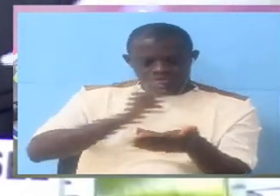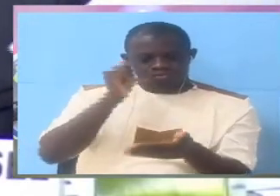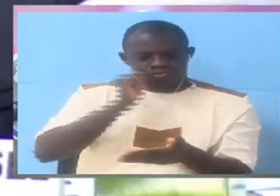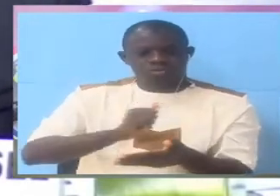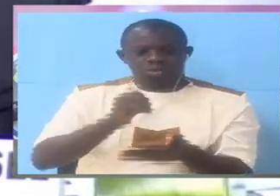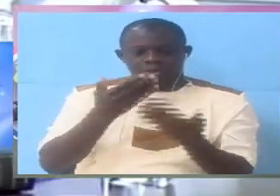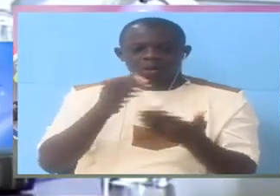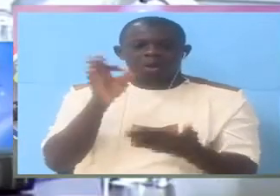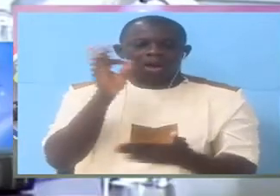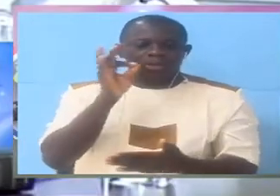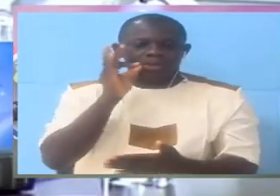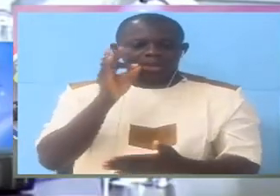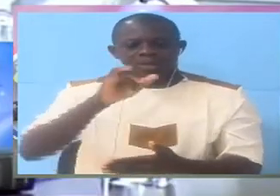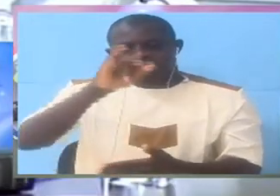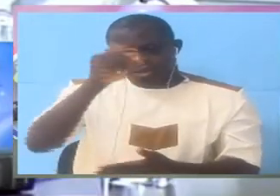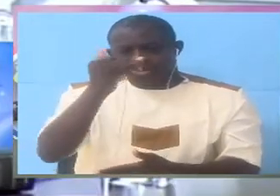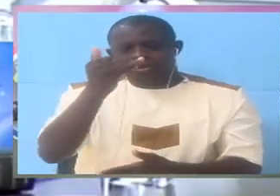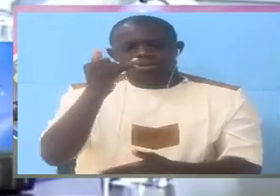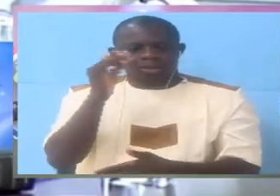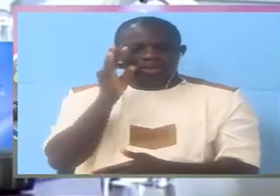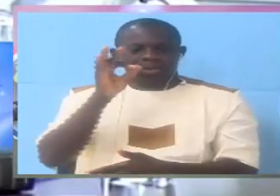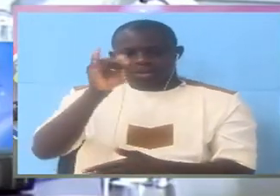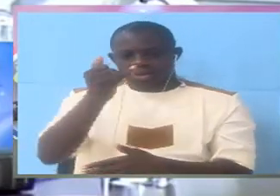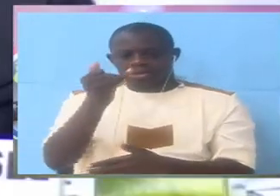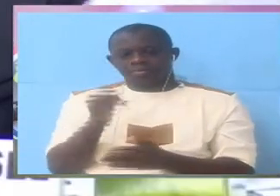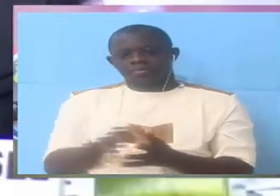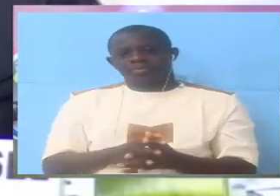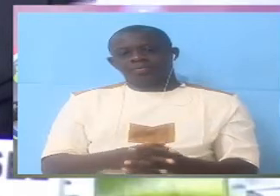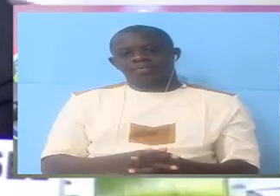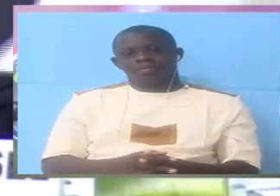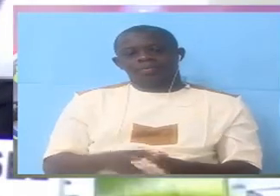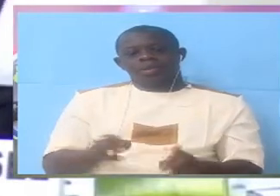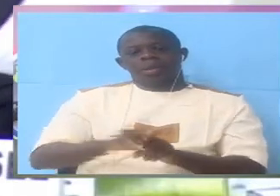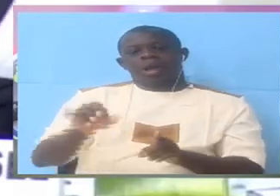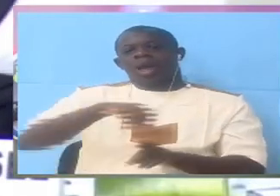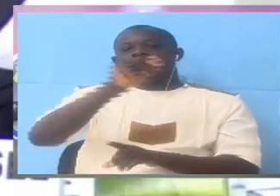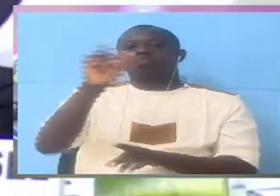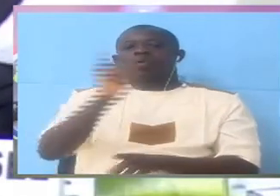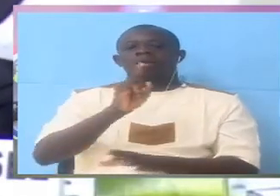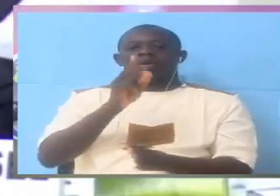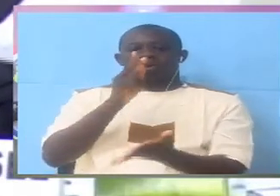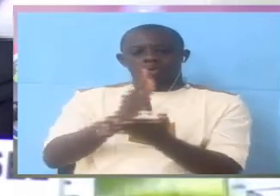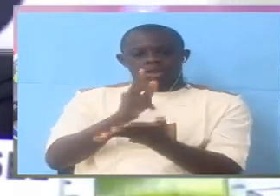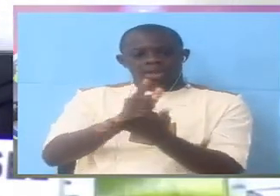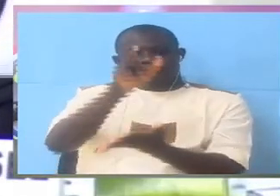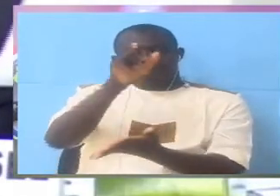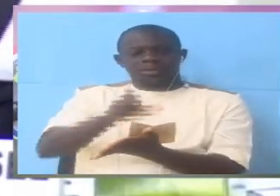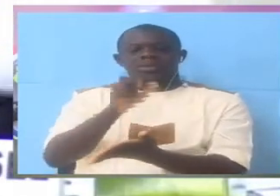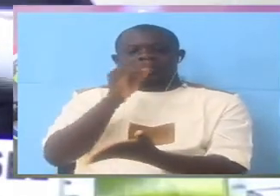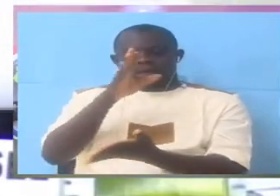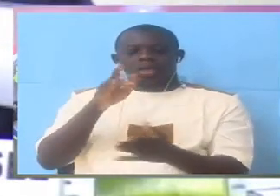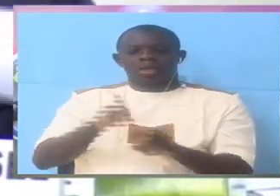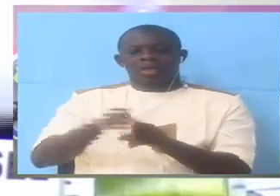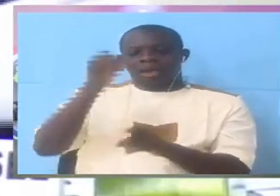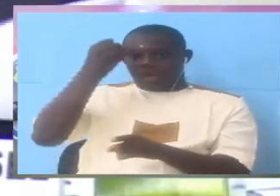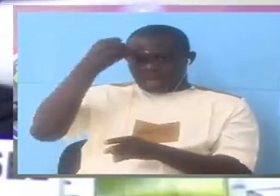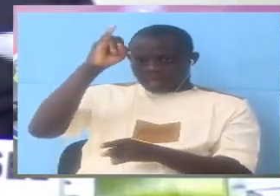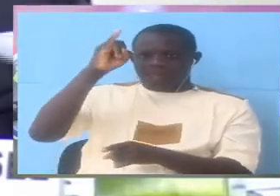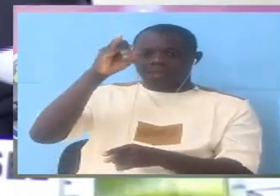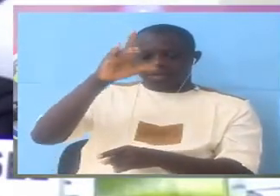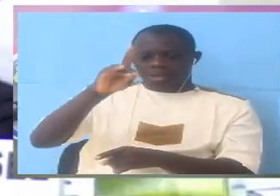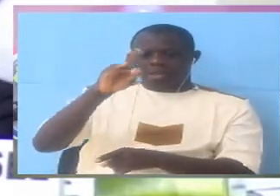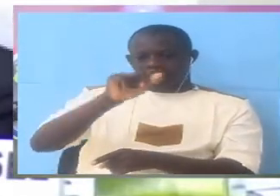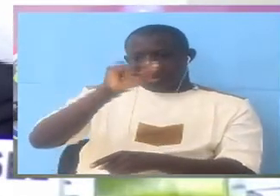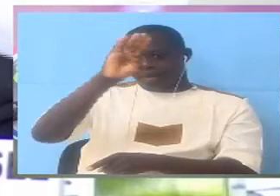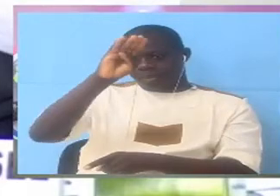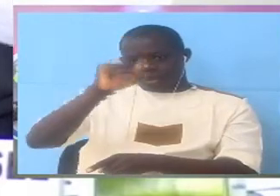Answer now. Yes. And what the witness said suggests that Daba told him, I